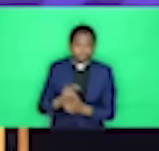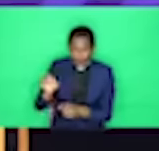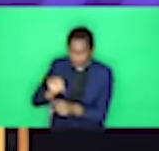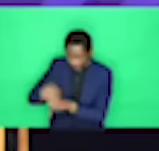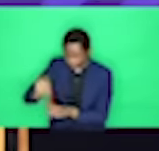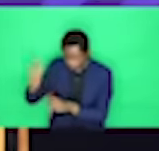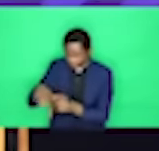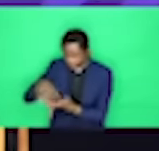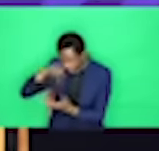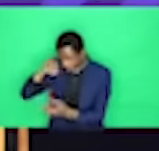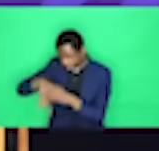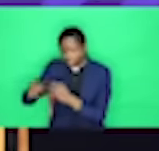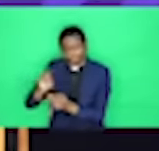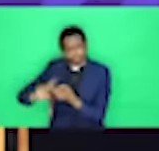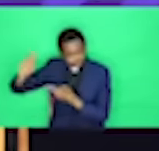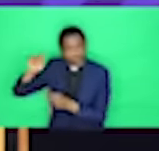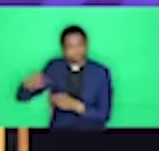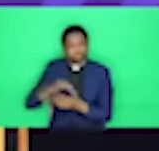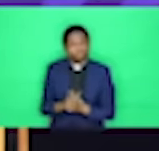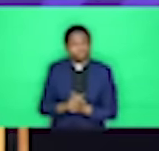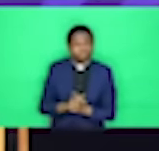compulsory course.